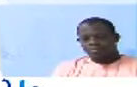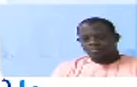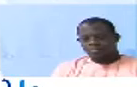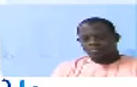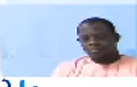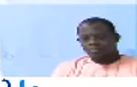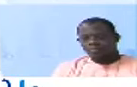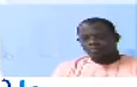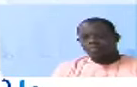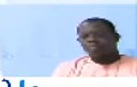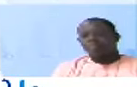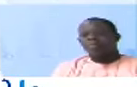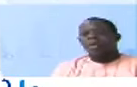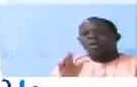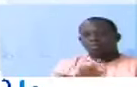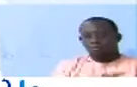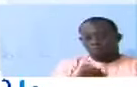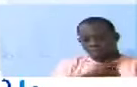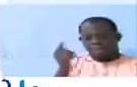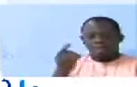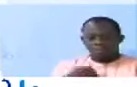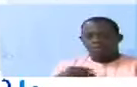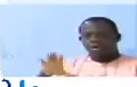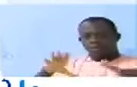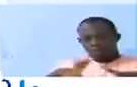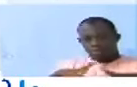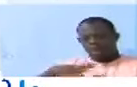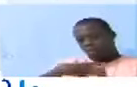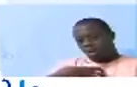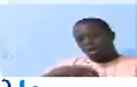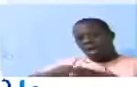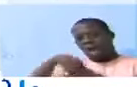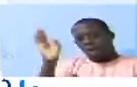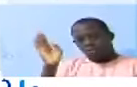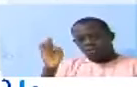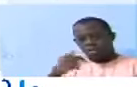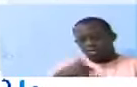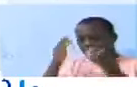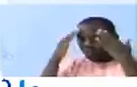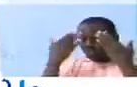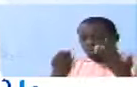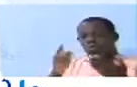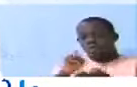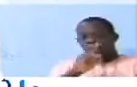they were preparing to go outside. I don't know what they were supposed to do out.